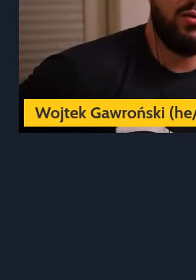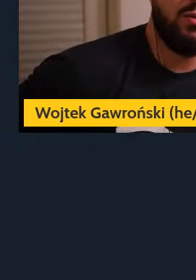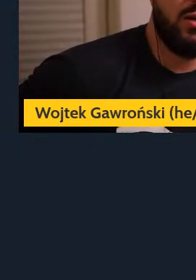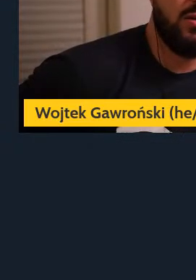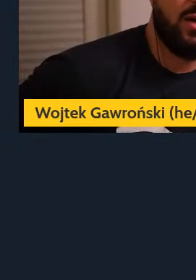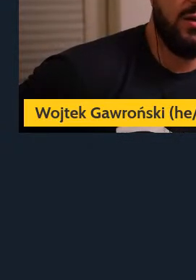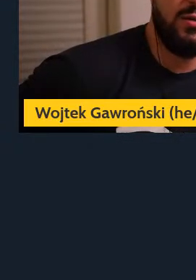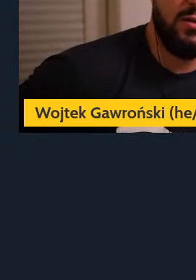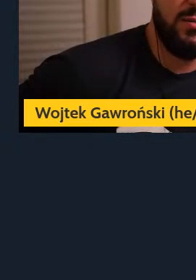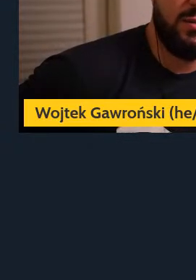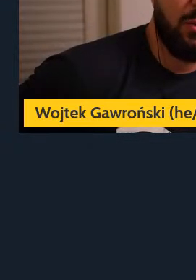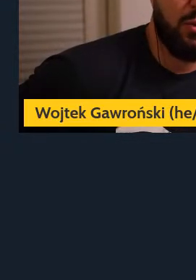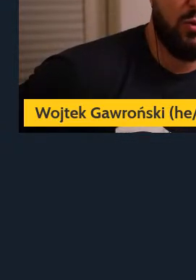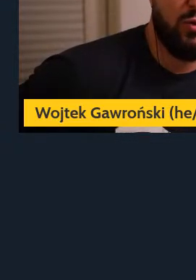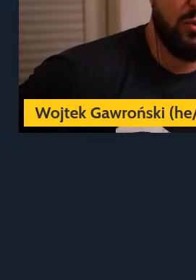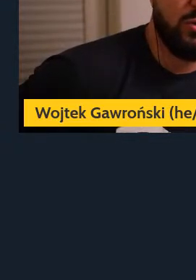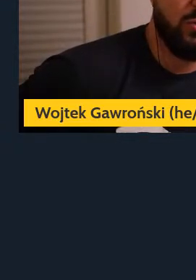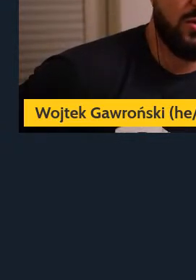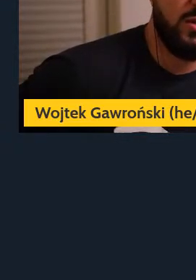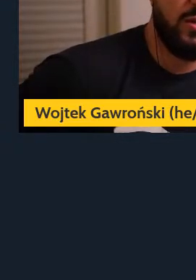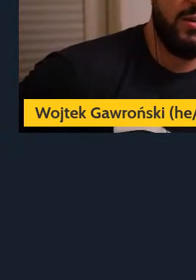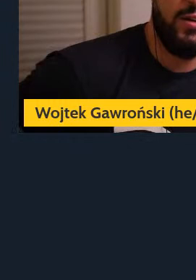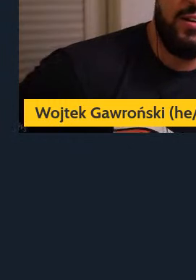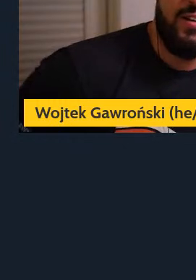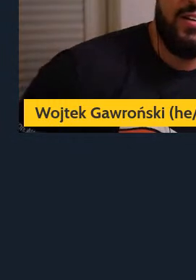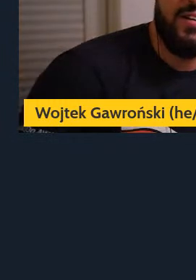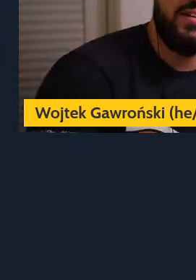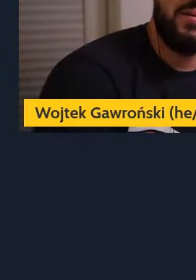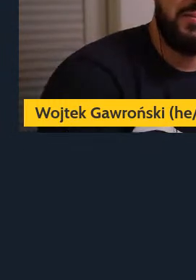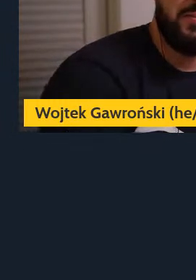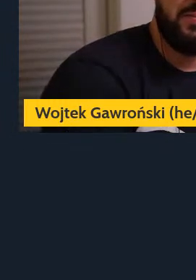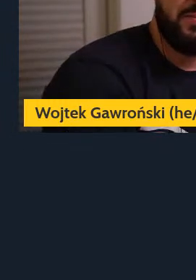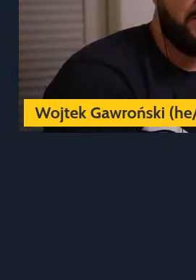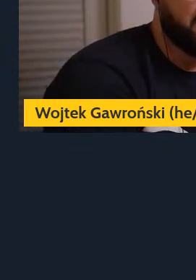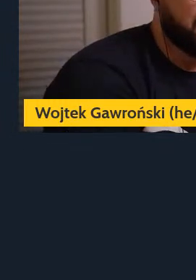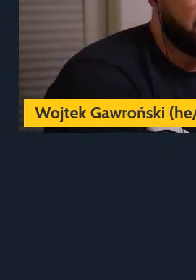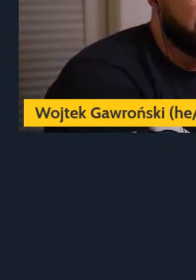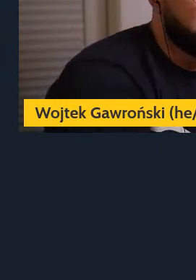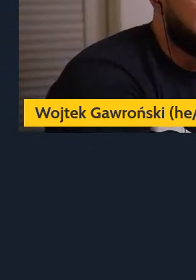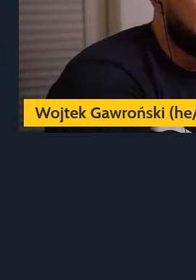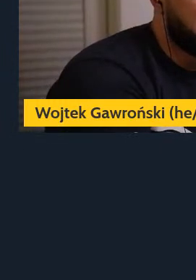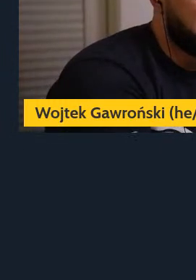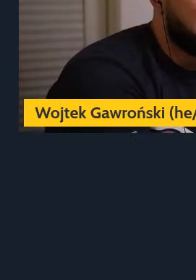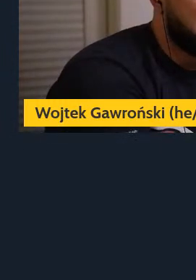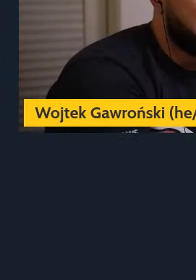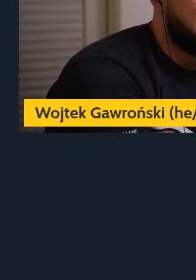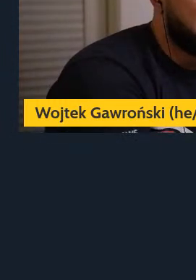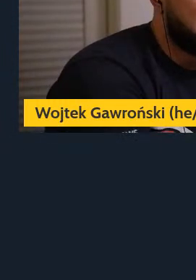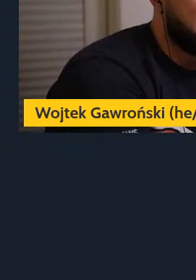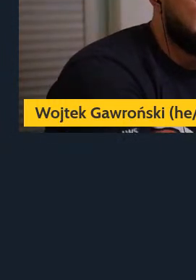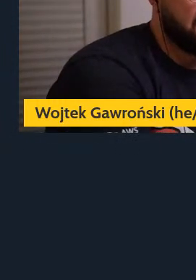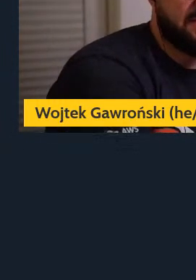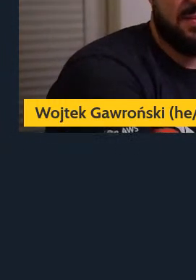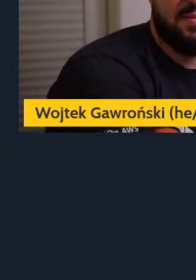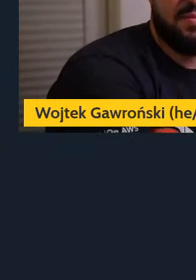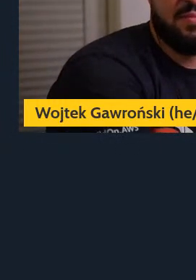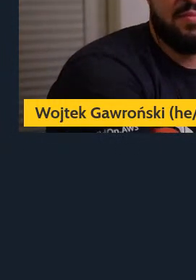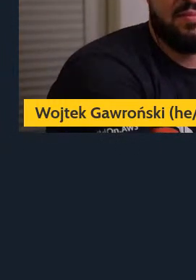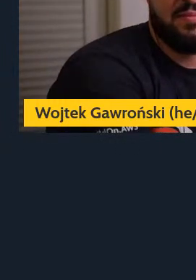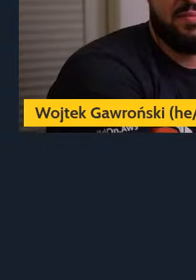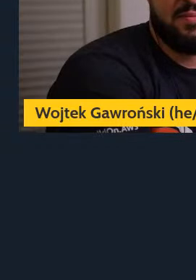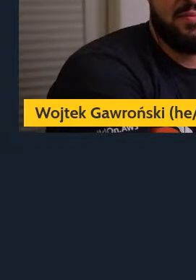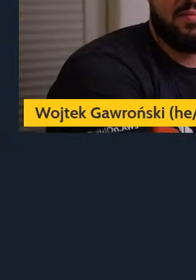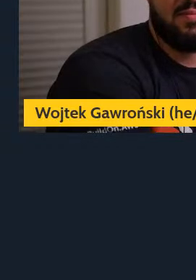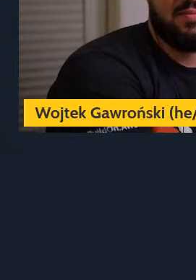the keynote at the end, about contribution to CDK? Sure. So This year, as I mentioned, we are turning